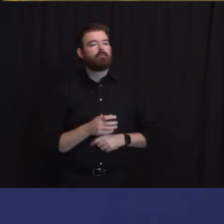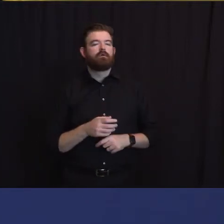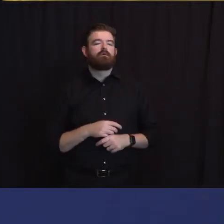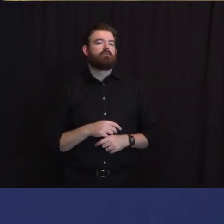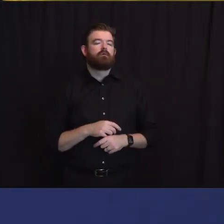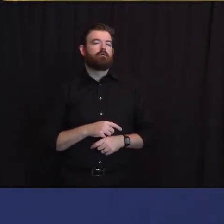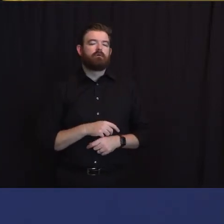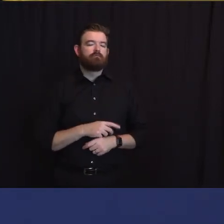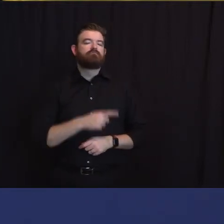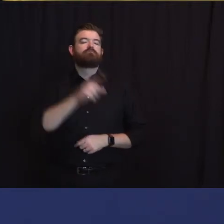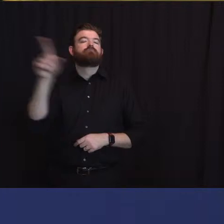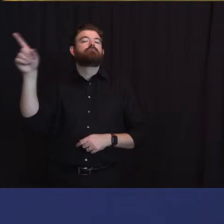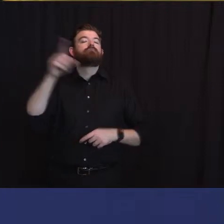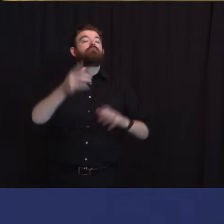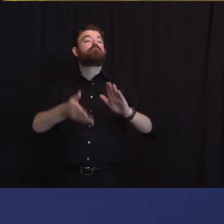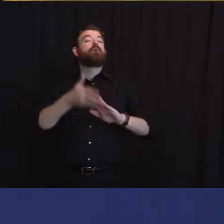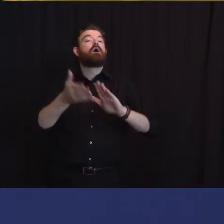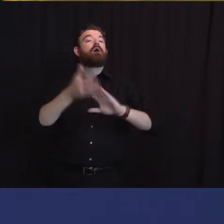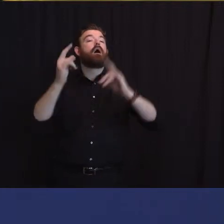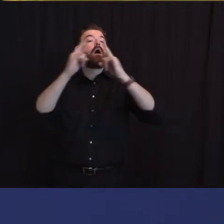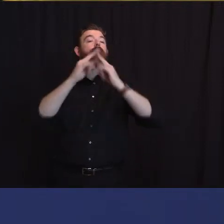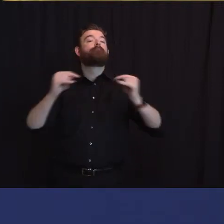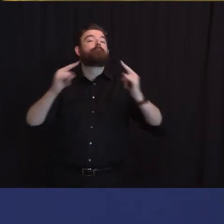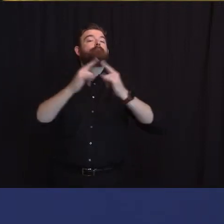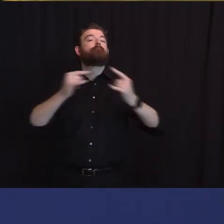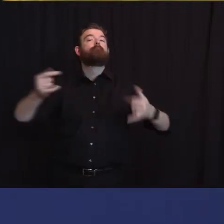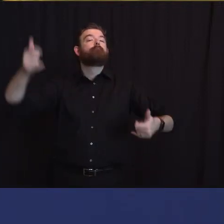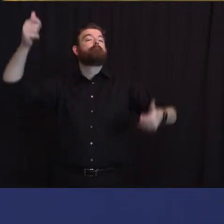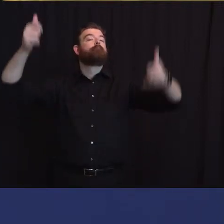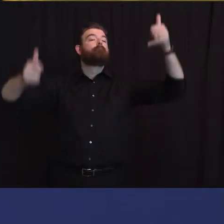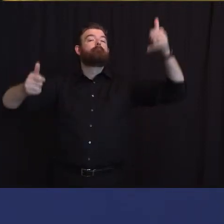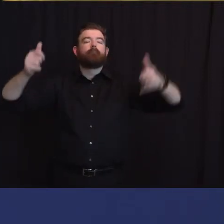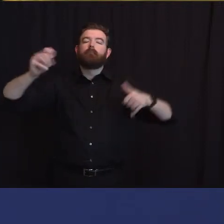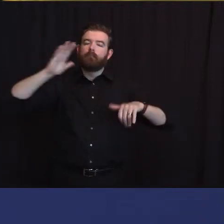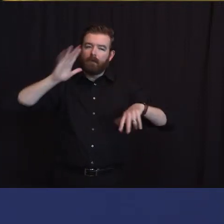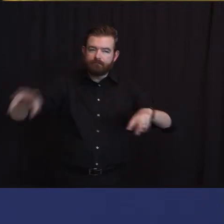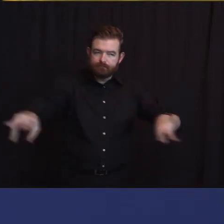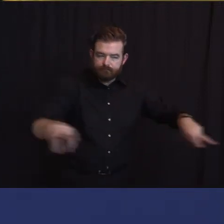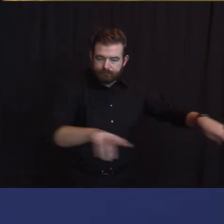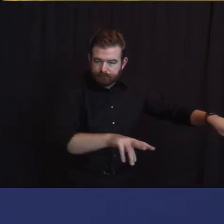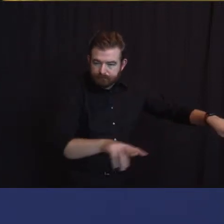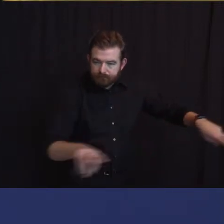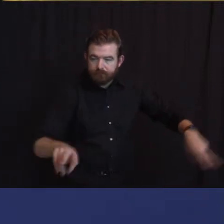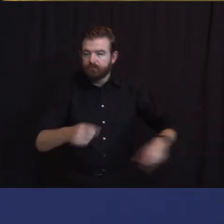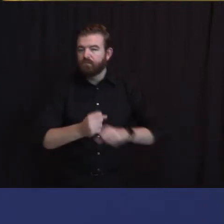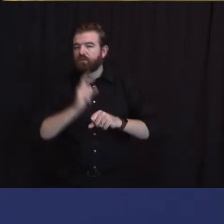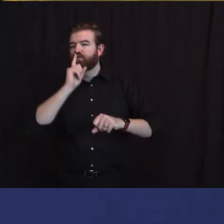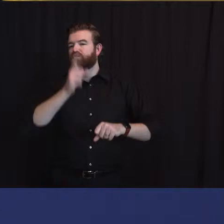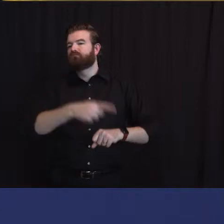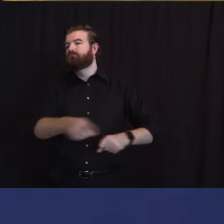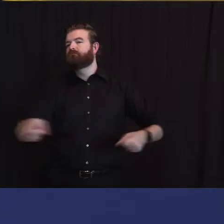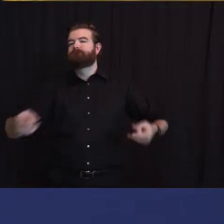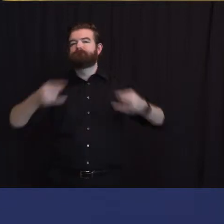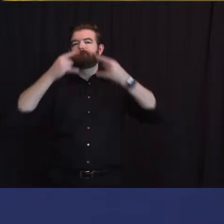care, whatever it might be. It's the operator that, and